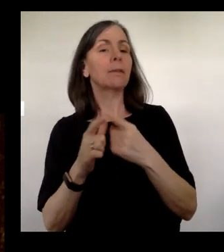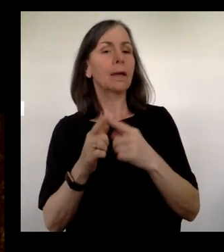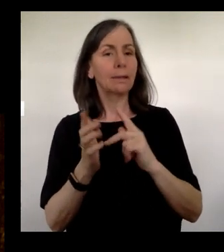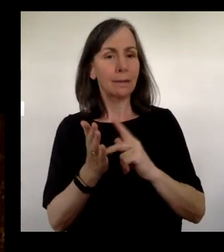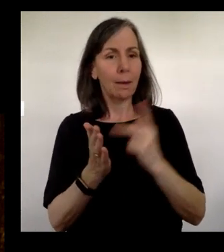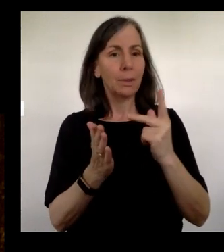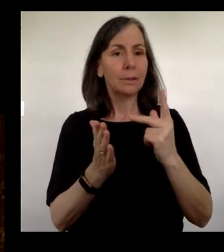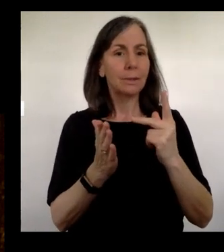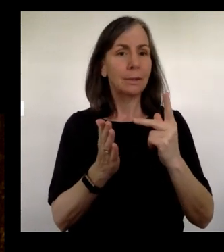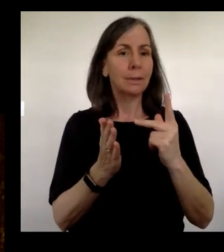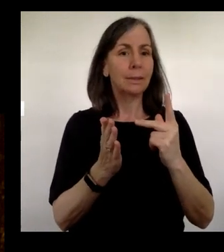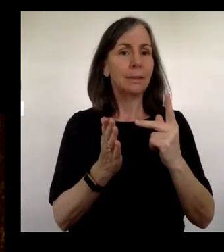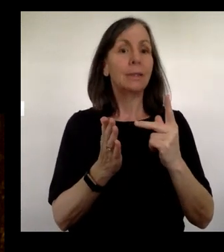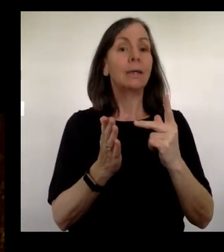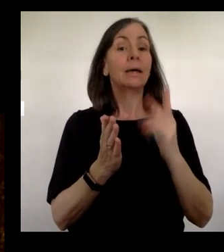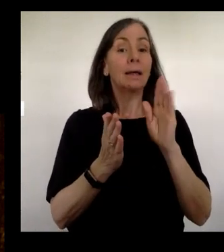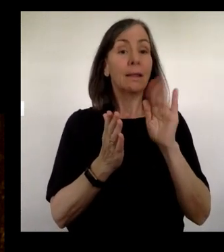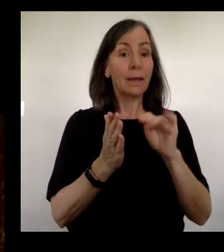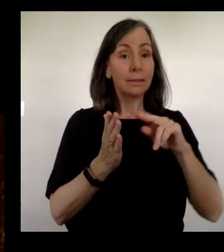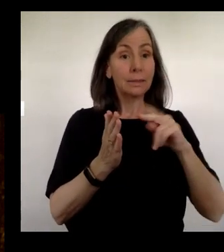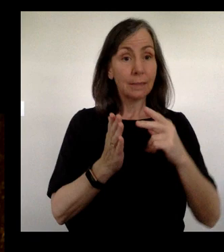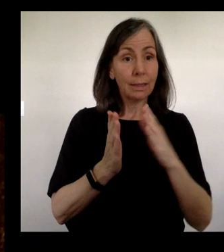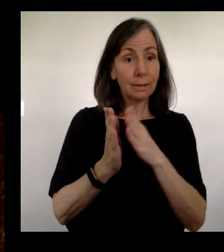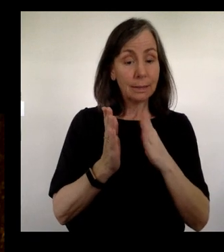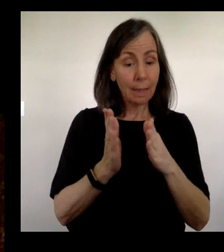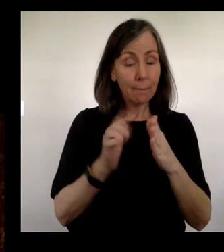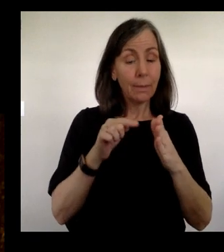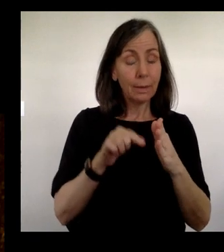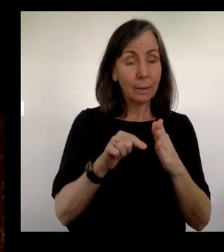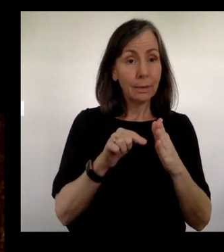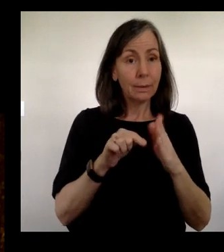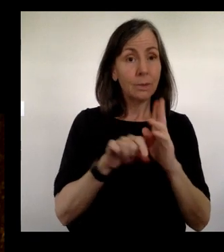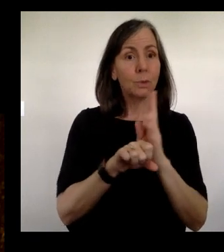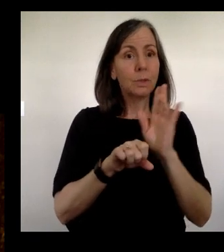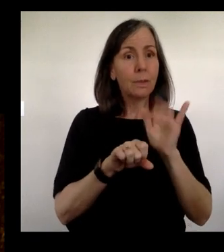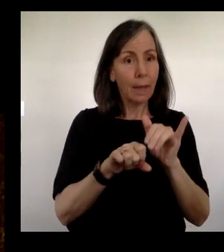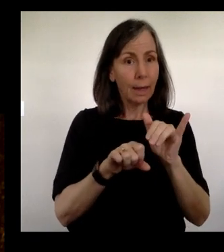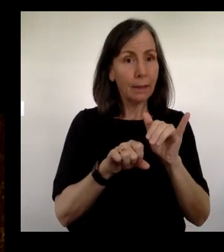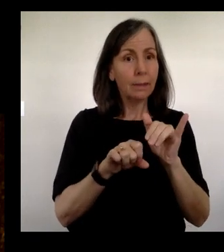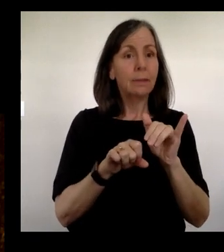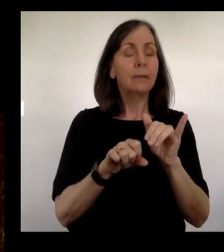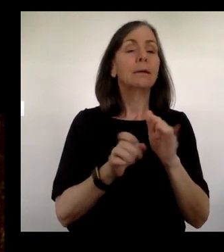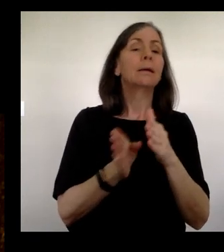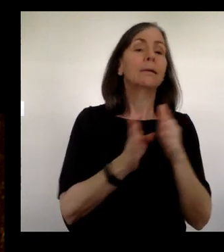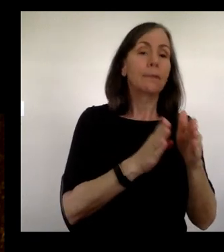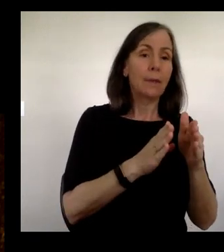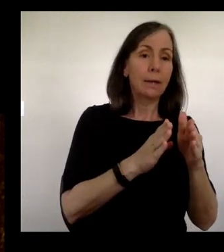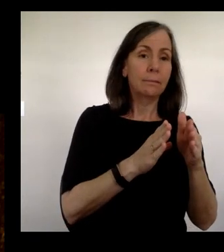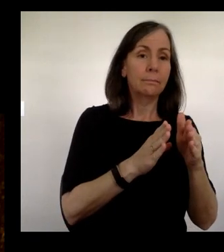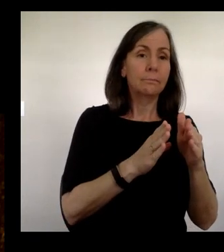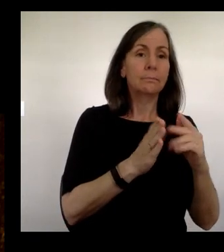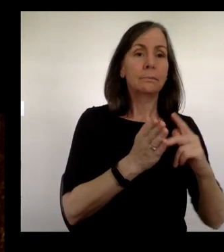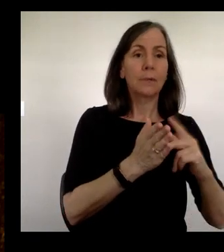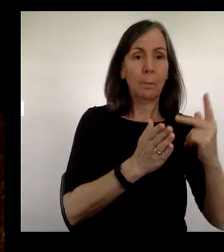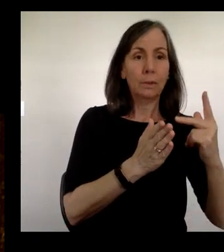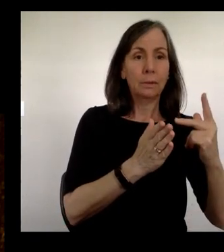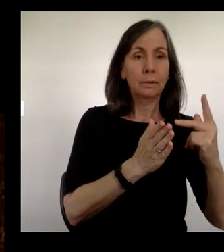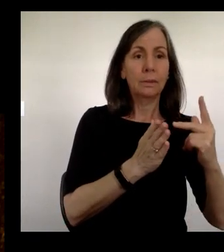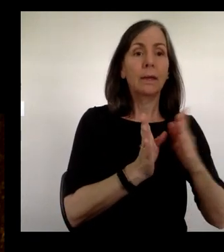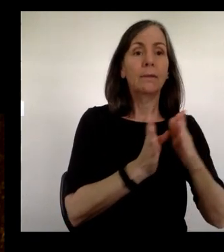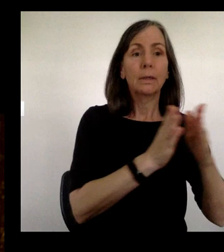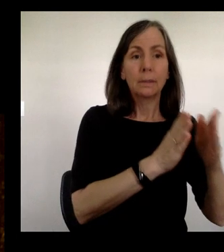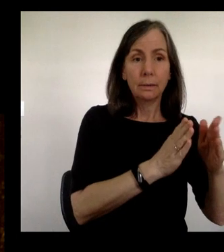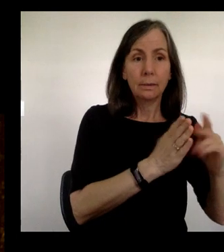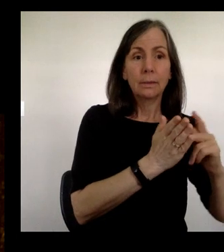Then, as I moved from step 2 to step 3, I used that previous step to build, reminding myself that I have